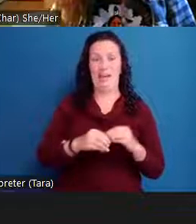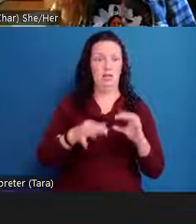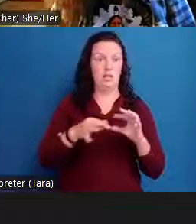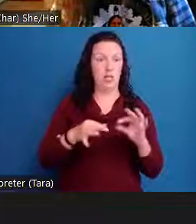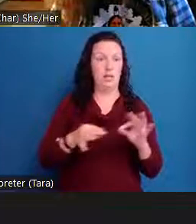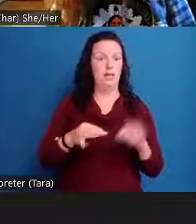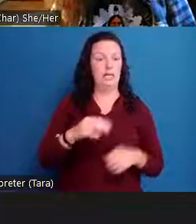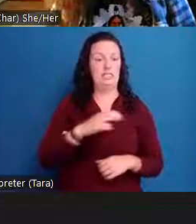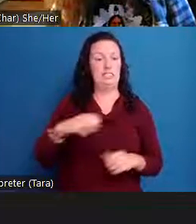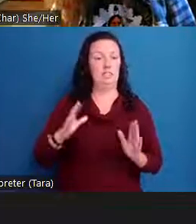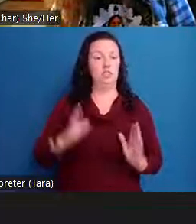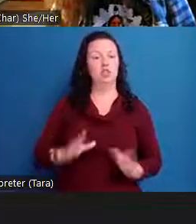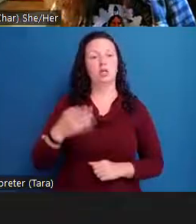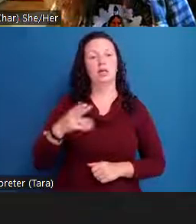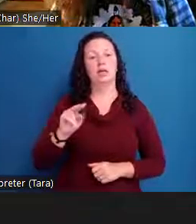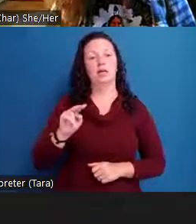Do you have thoughts?